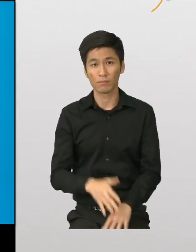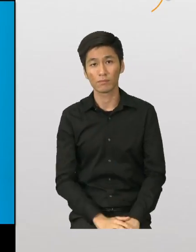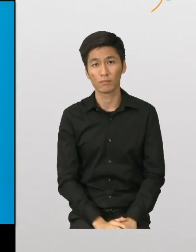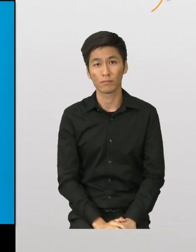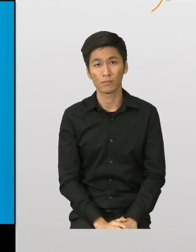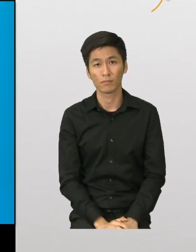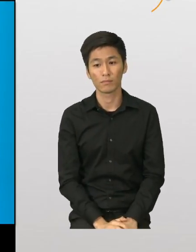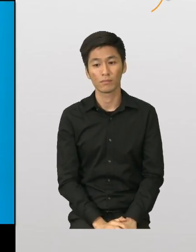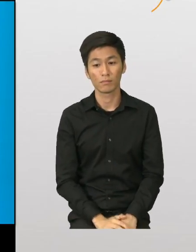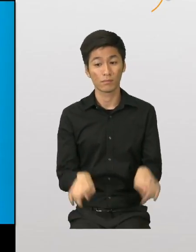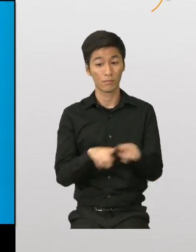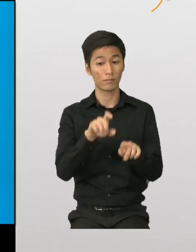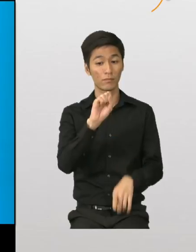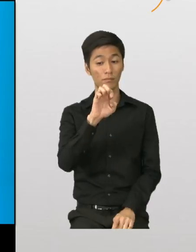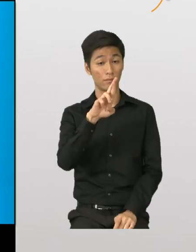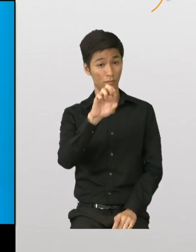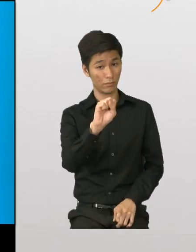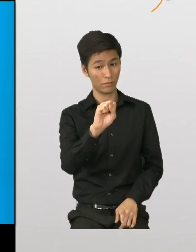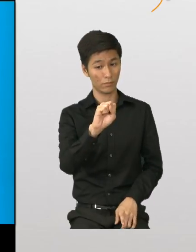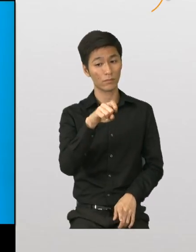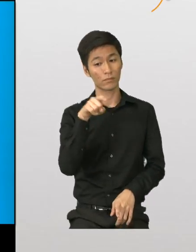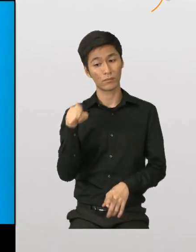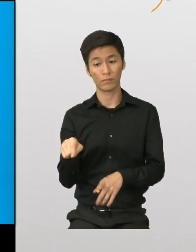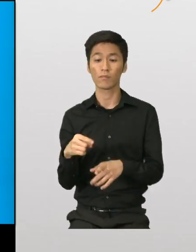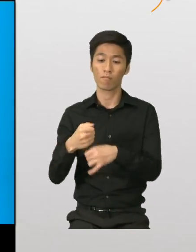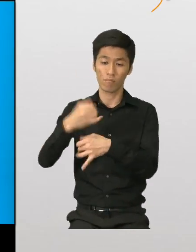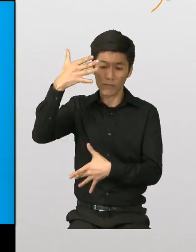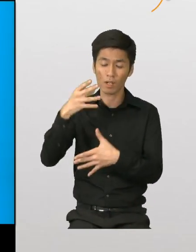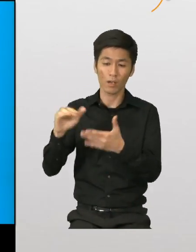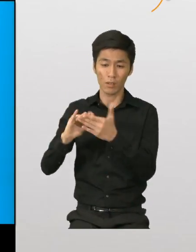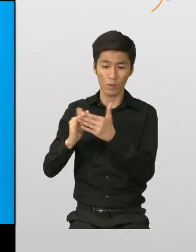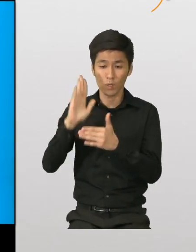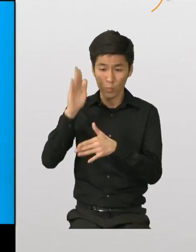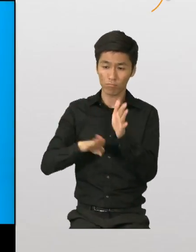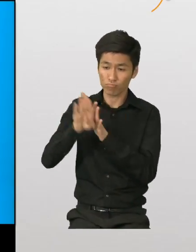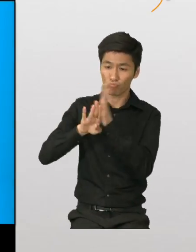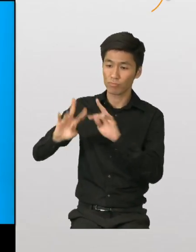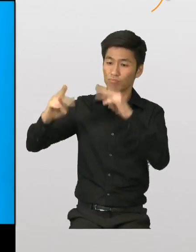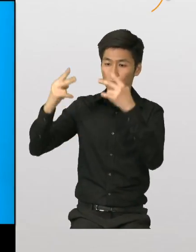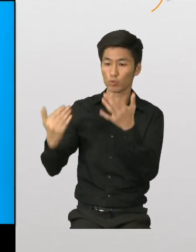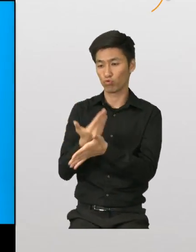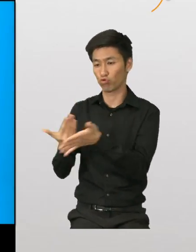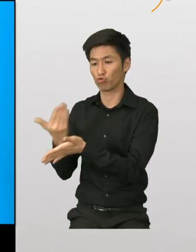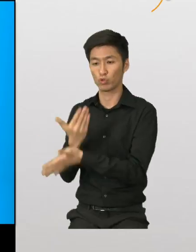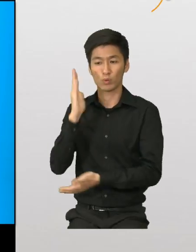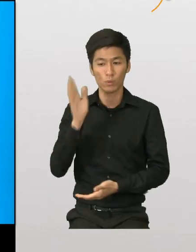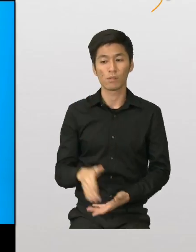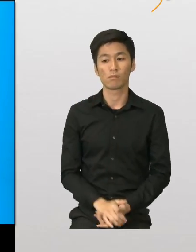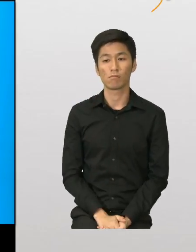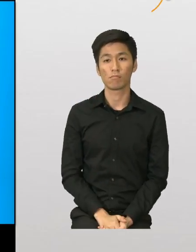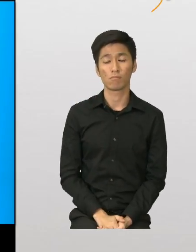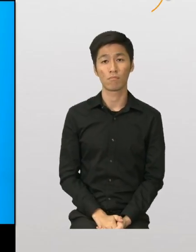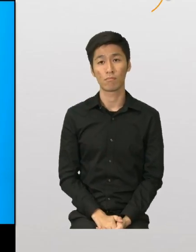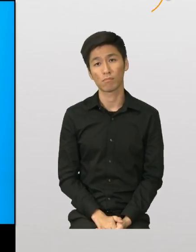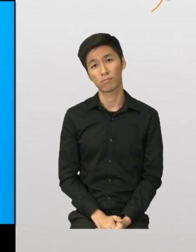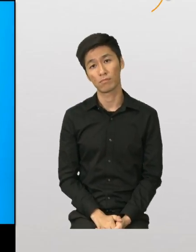like with SERS, the estate and the community can be renewed progressively. And more new and